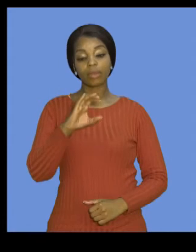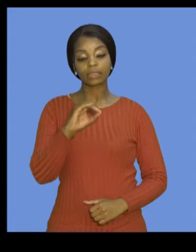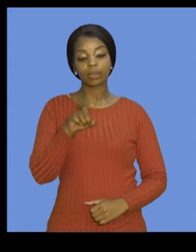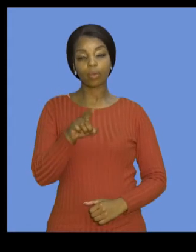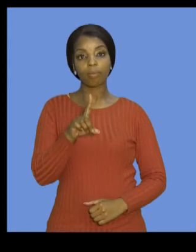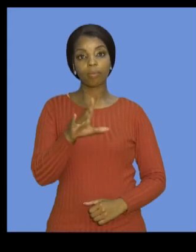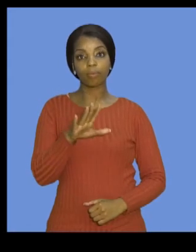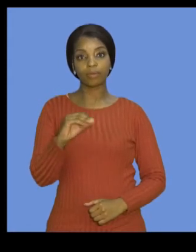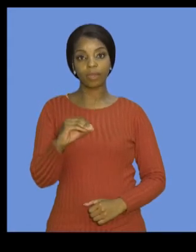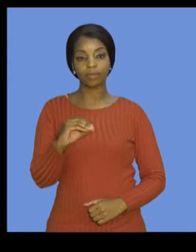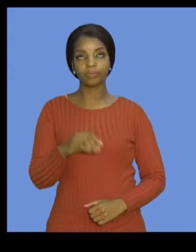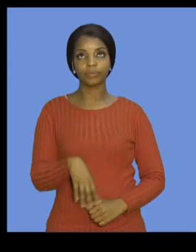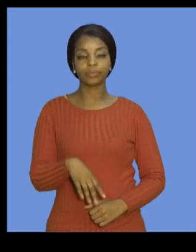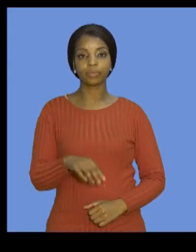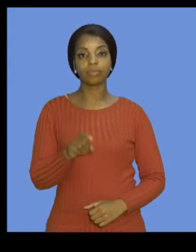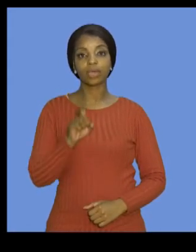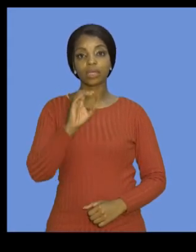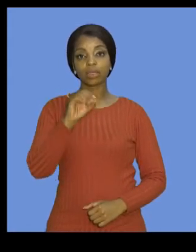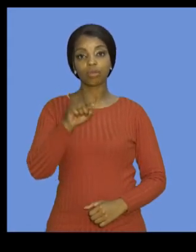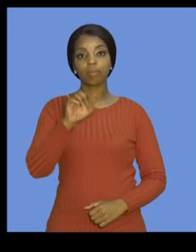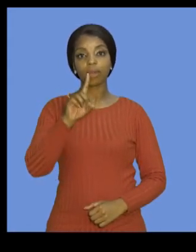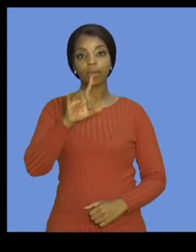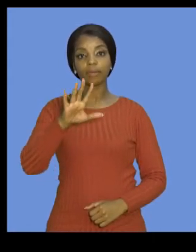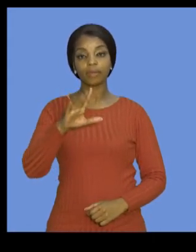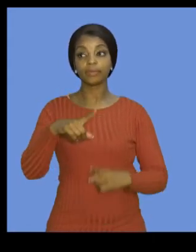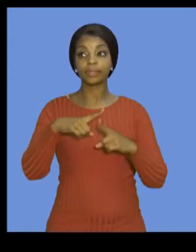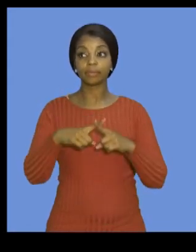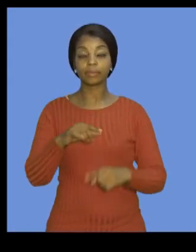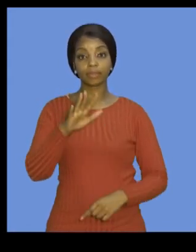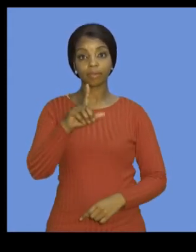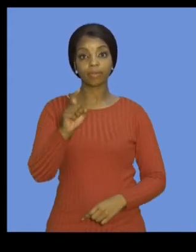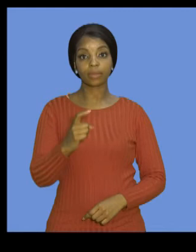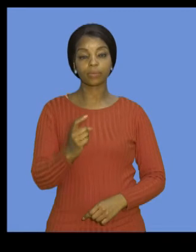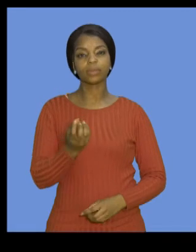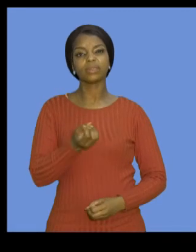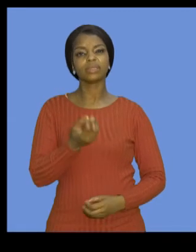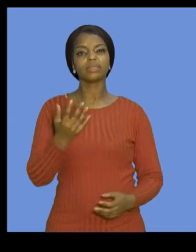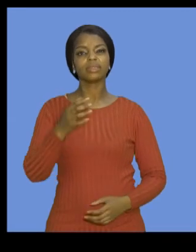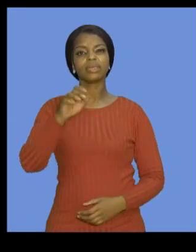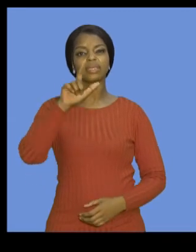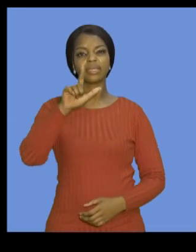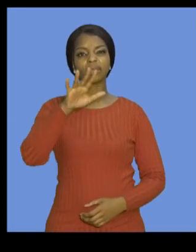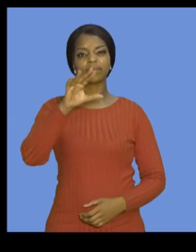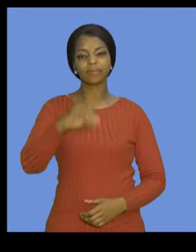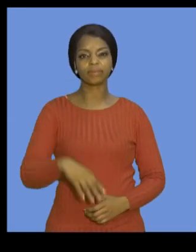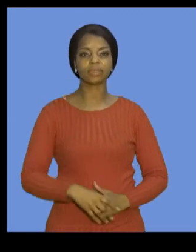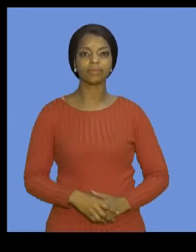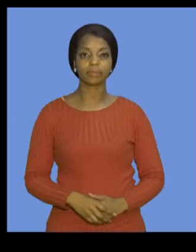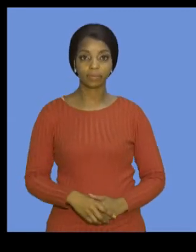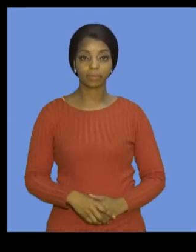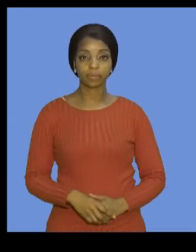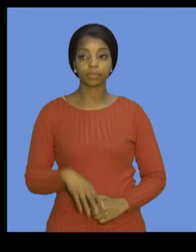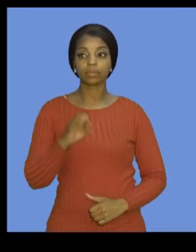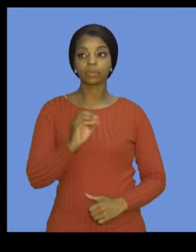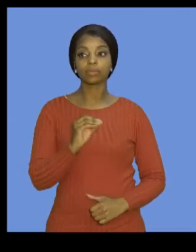0.15 multiplied by the 5,000, and it will give me 750. So it means